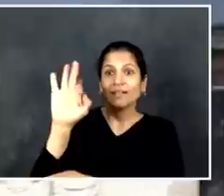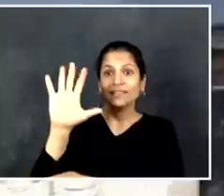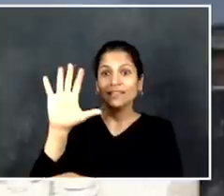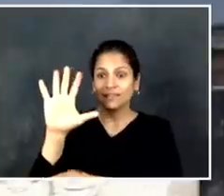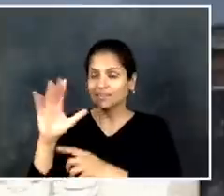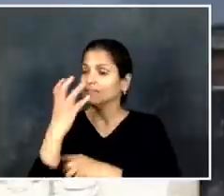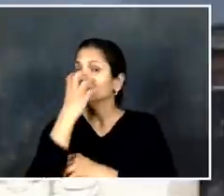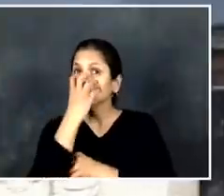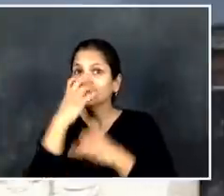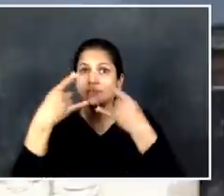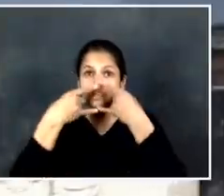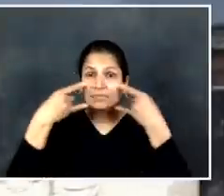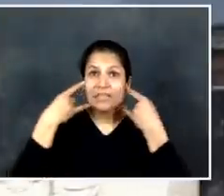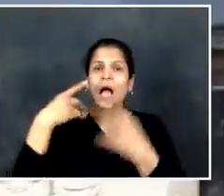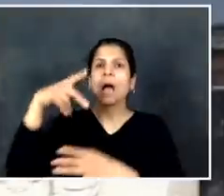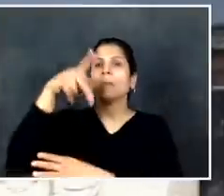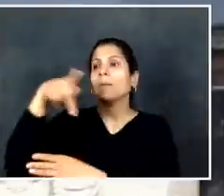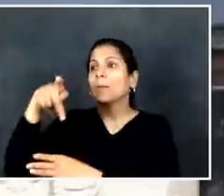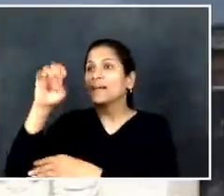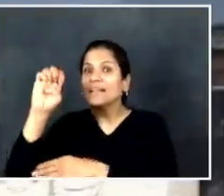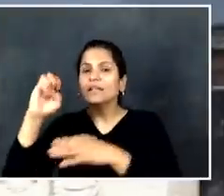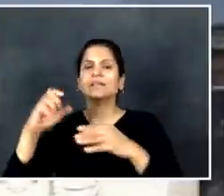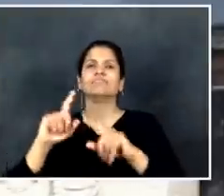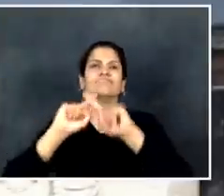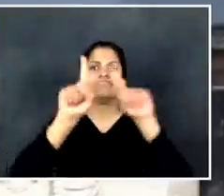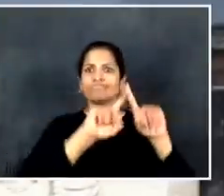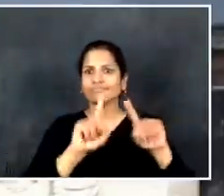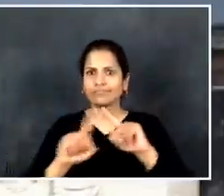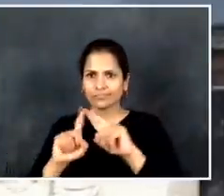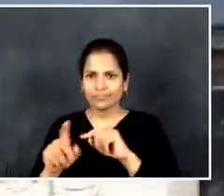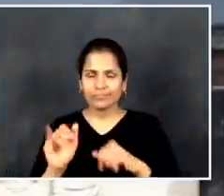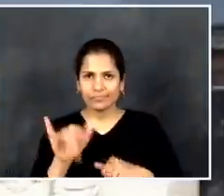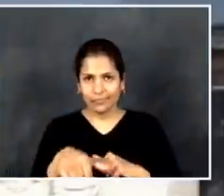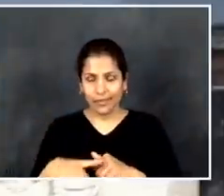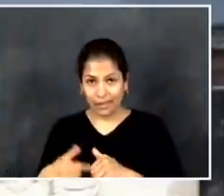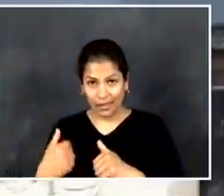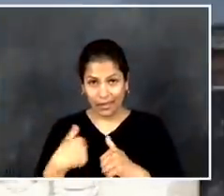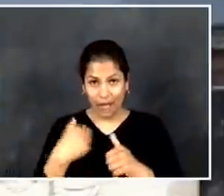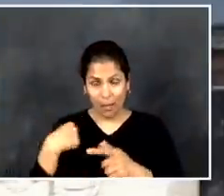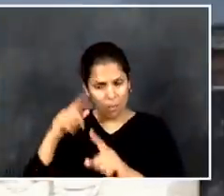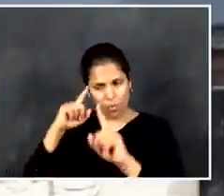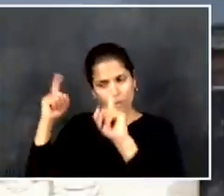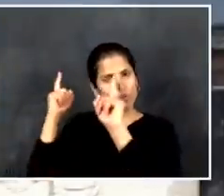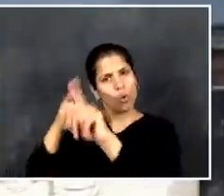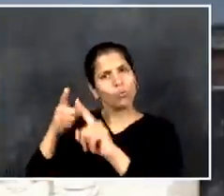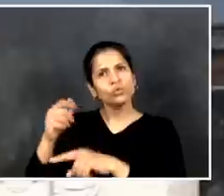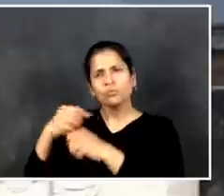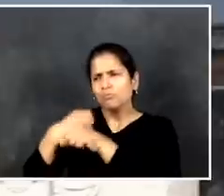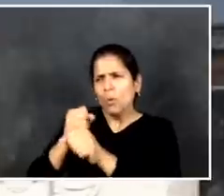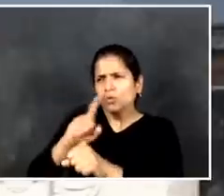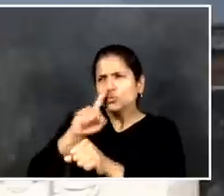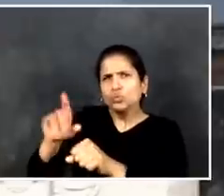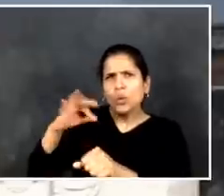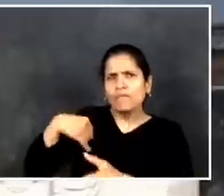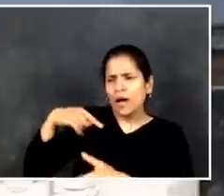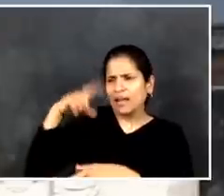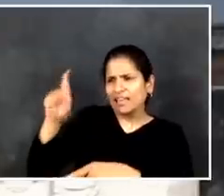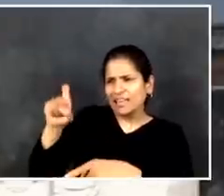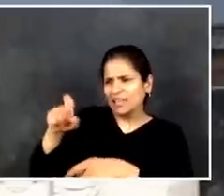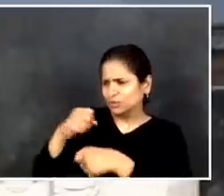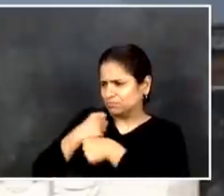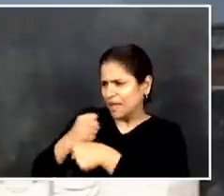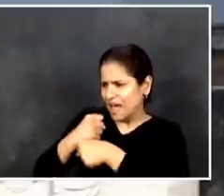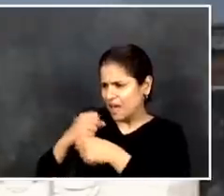that we know, and this would be, Aaron, my preference, what we can produce here that we know we can not